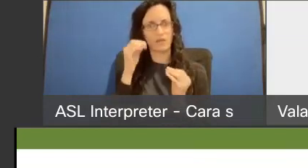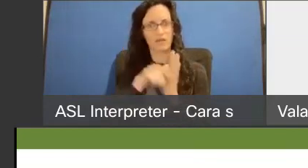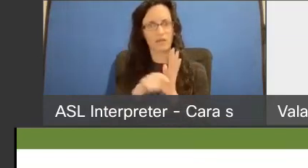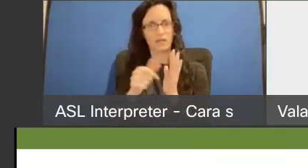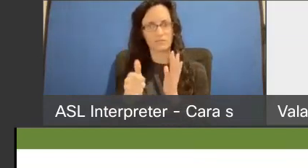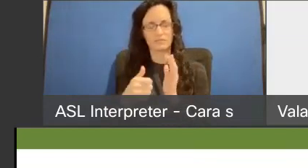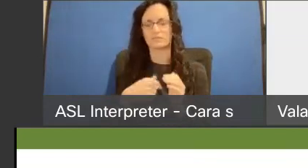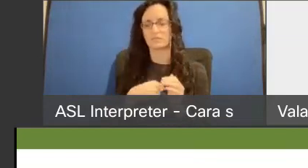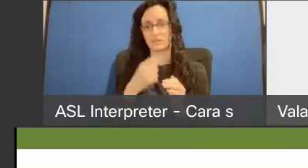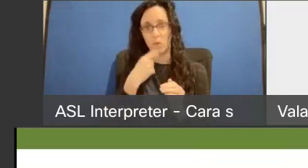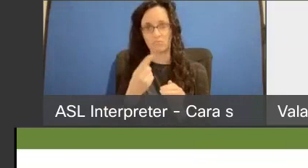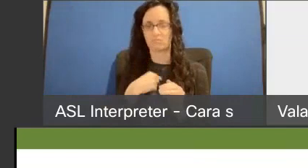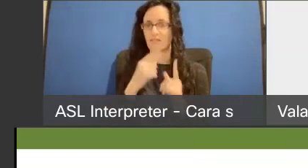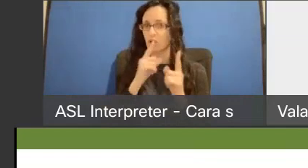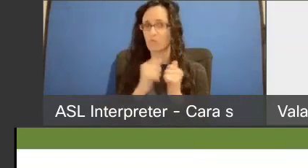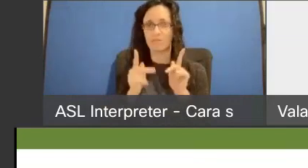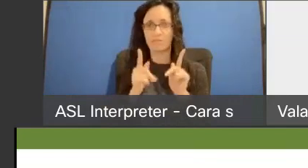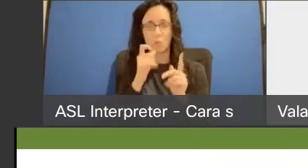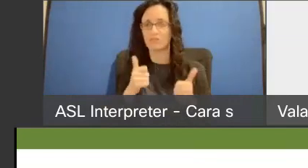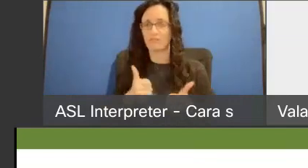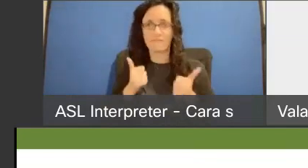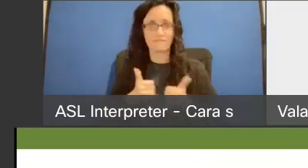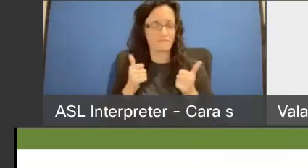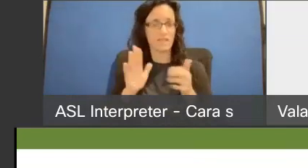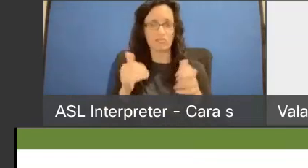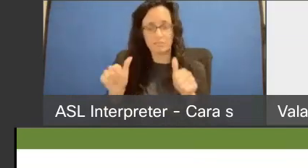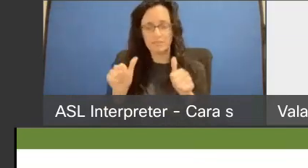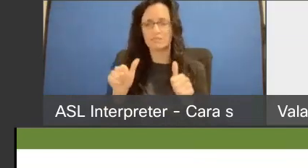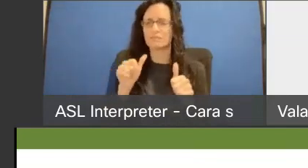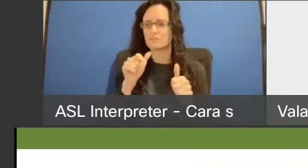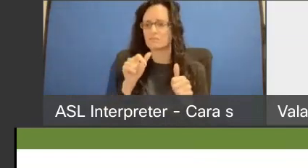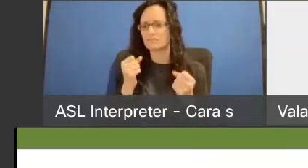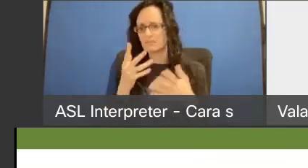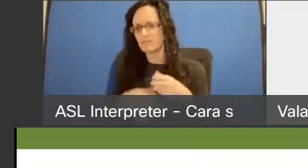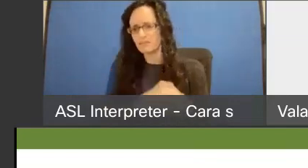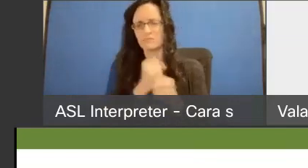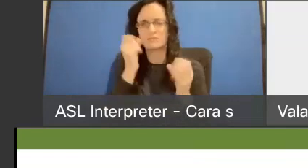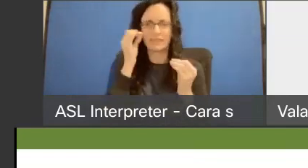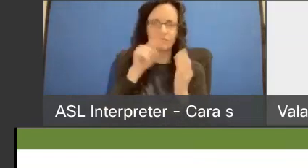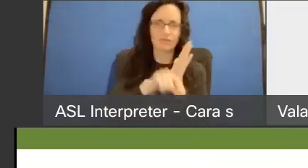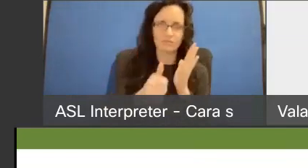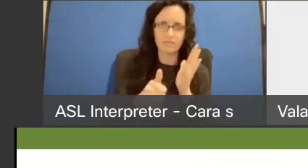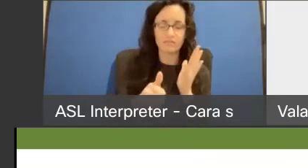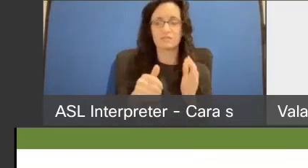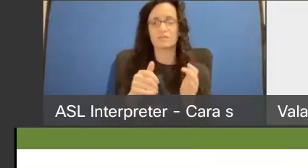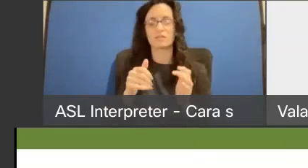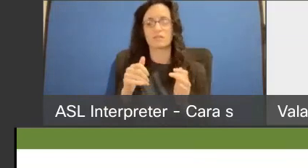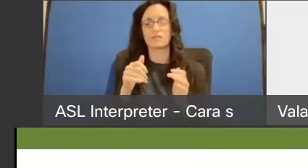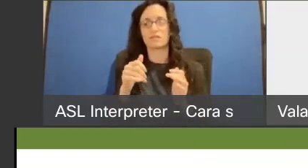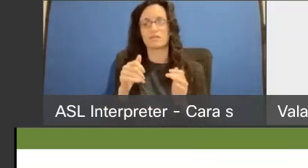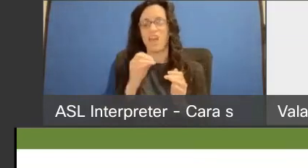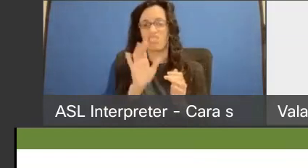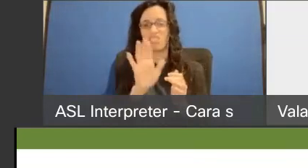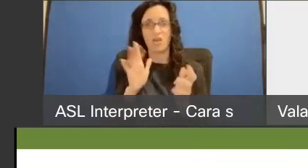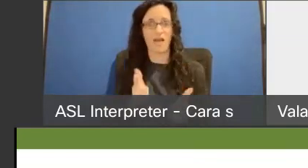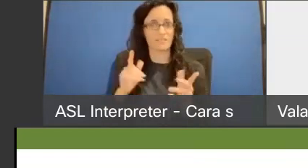people who've survived attempts or have survived years of thinking about suicide, and their lives have changed in many ways, in ways that they